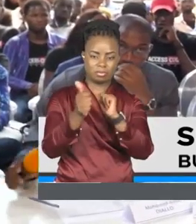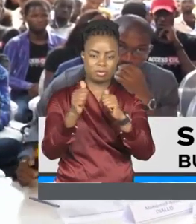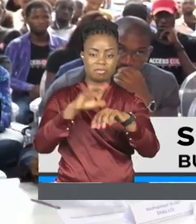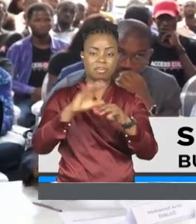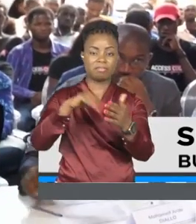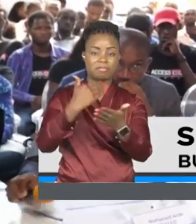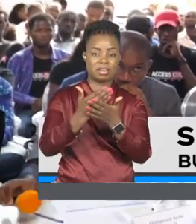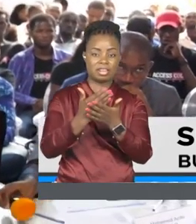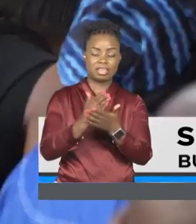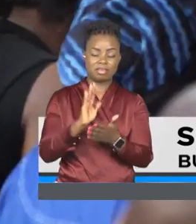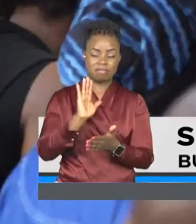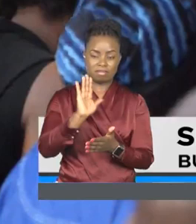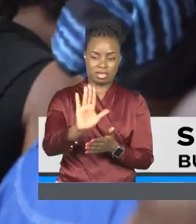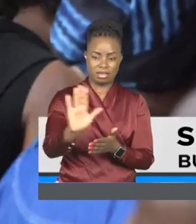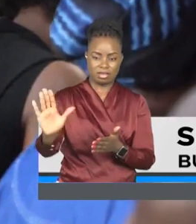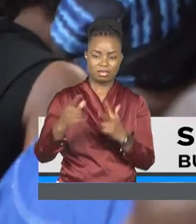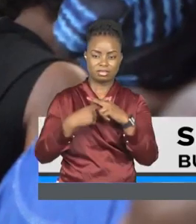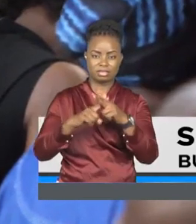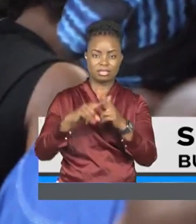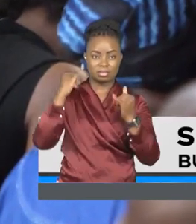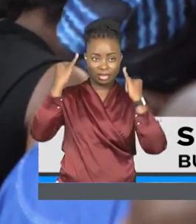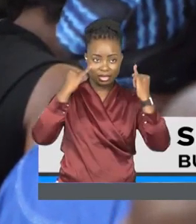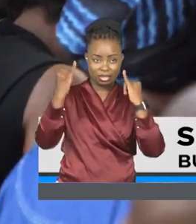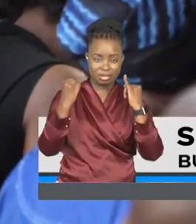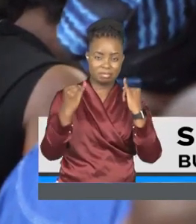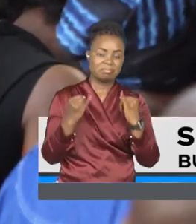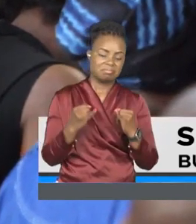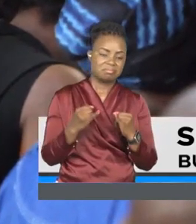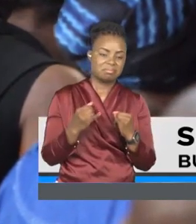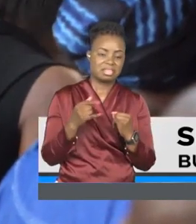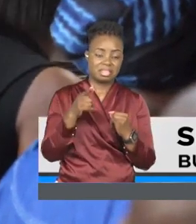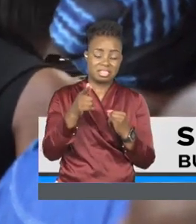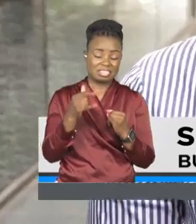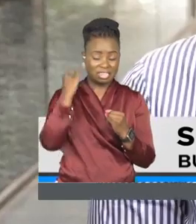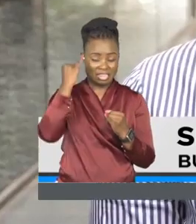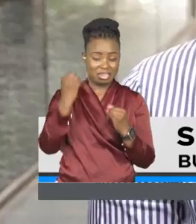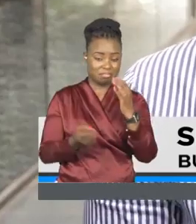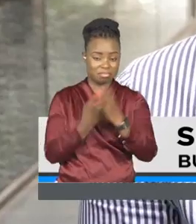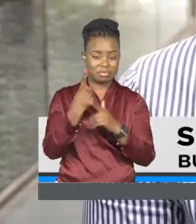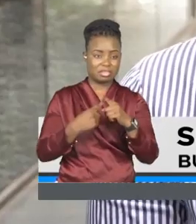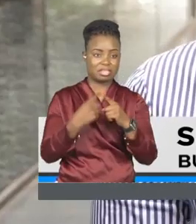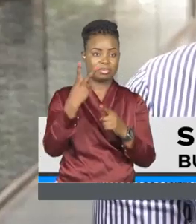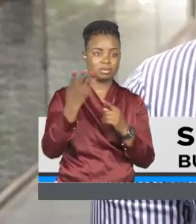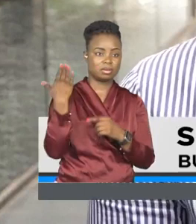ideas. Olivia Ndiaye's business got going less than 2 years ago.